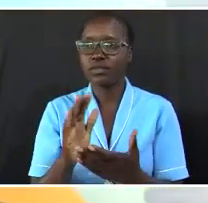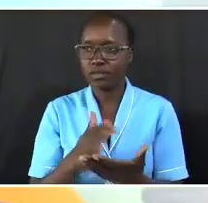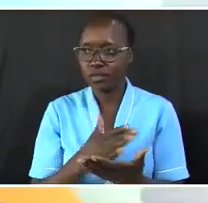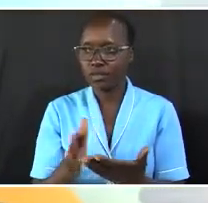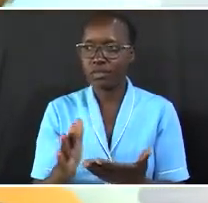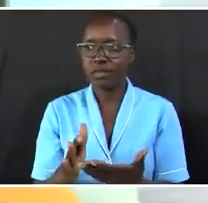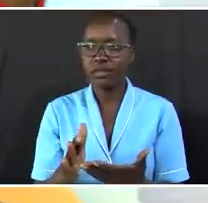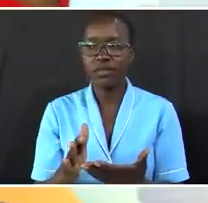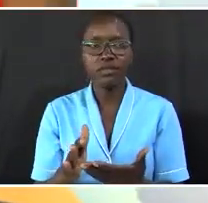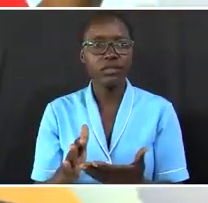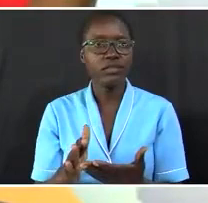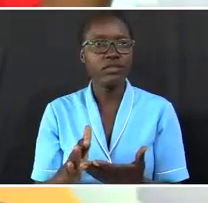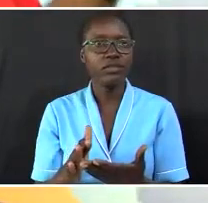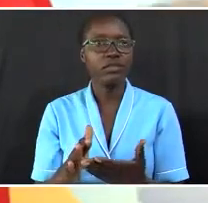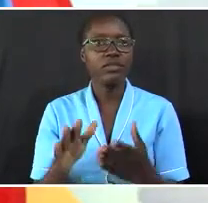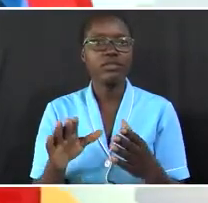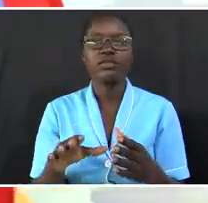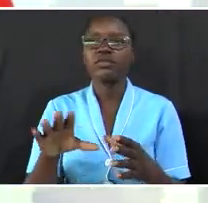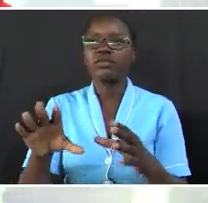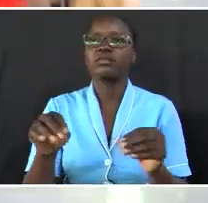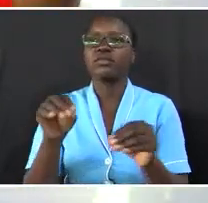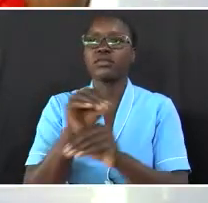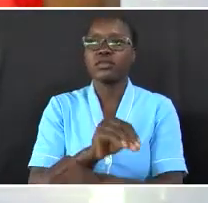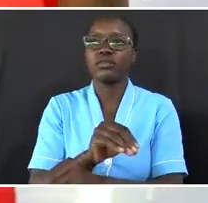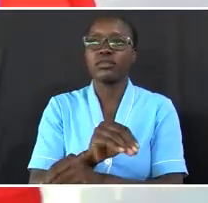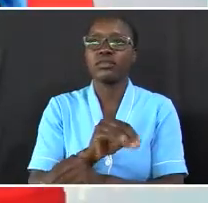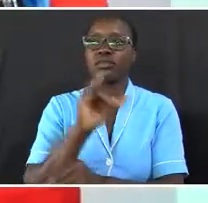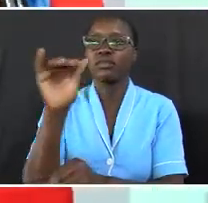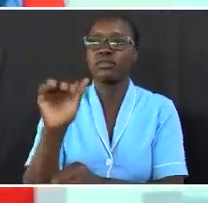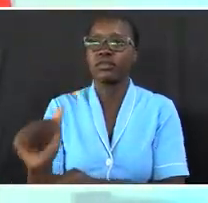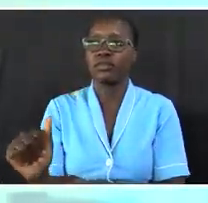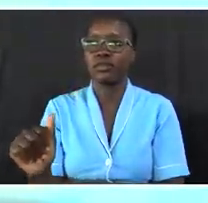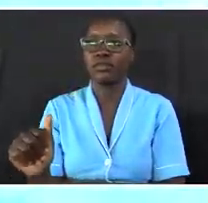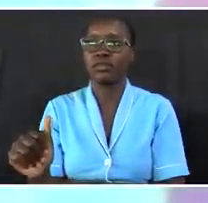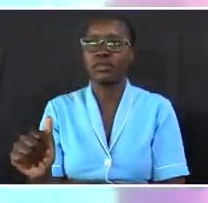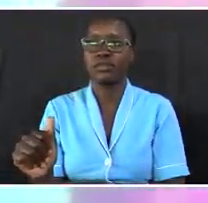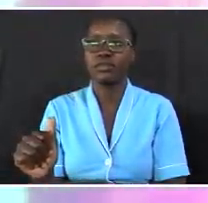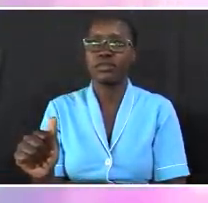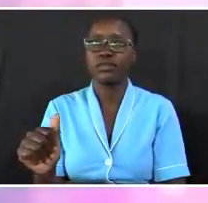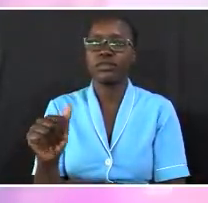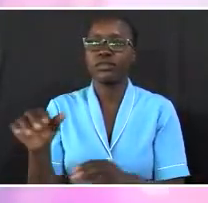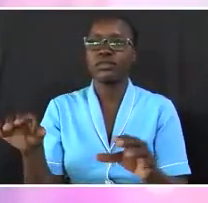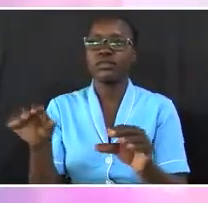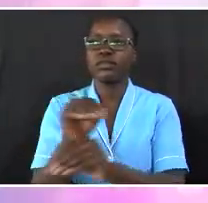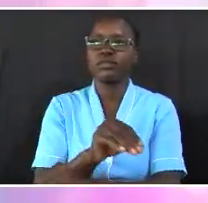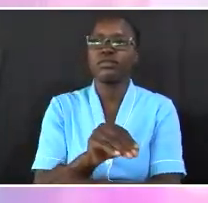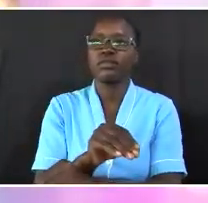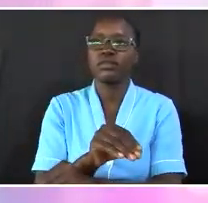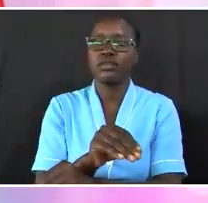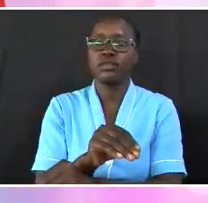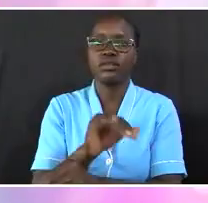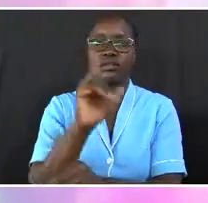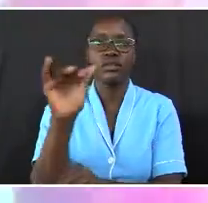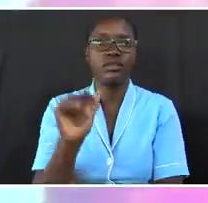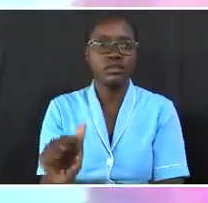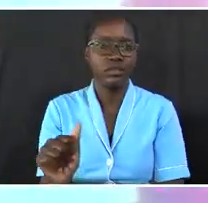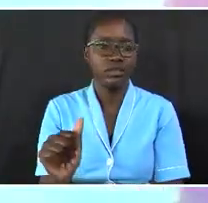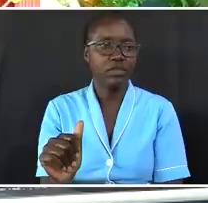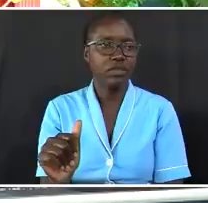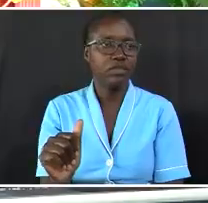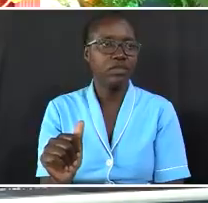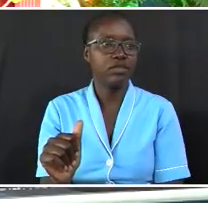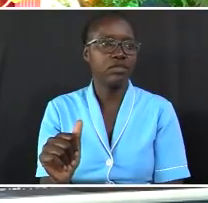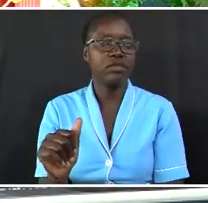that, take over, Jehovah. Take what? Over, Jehovah. He